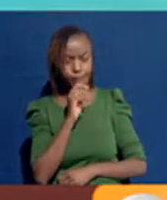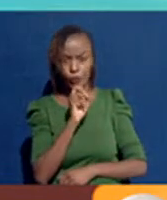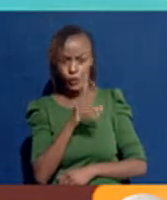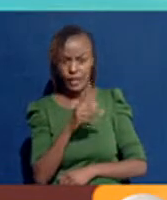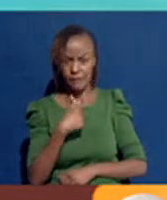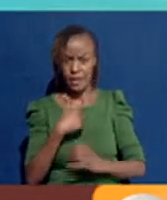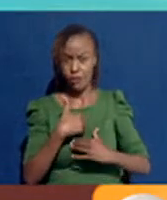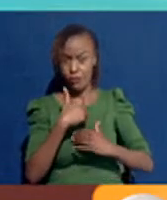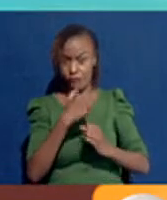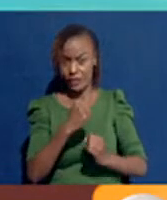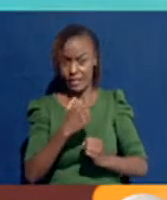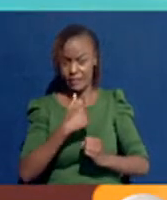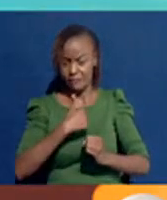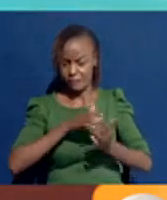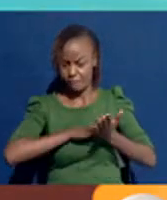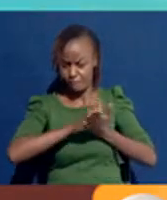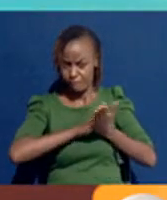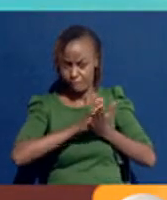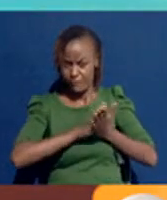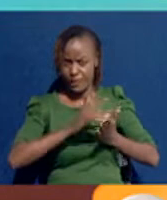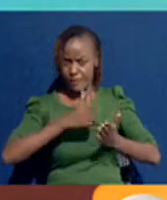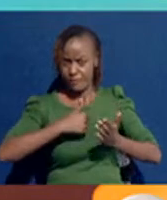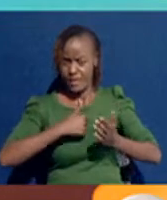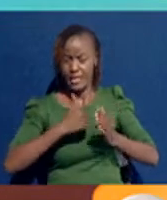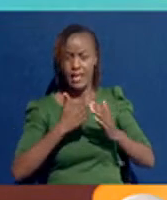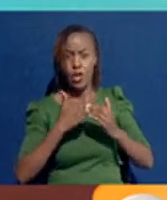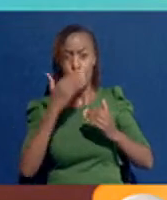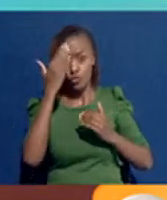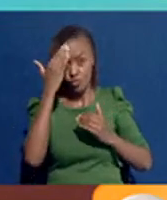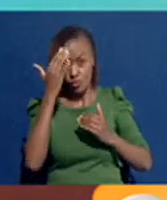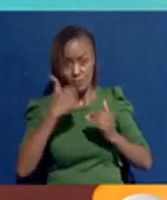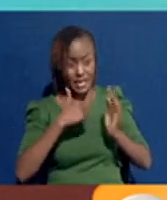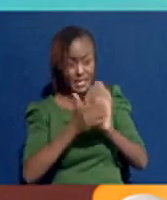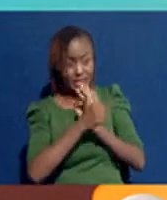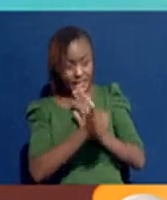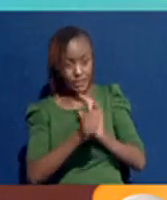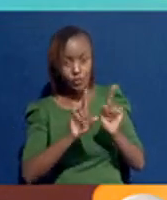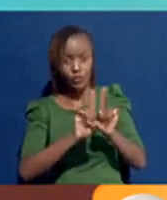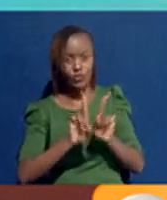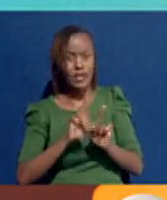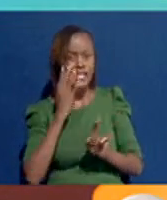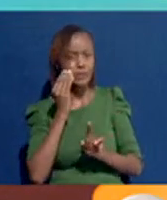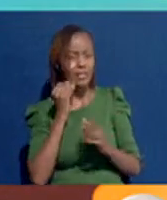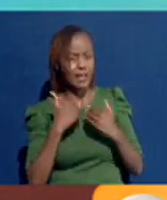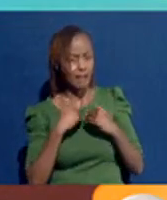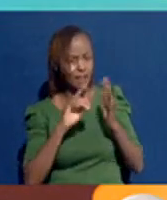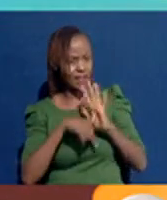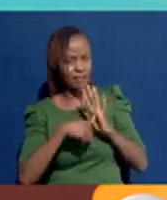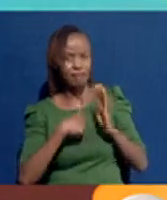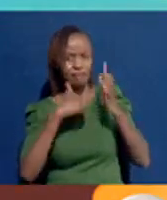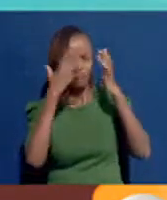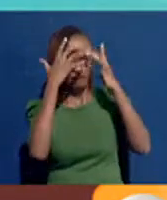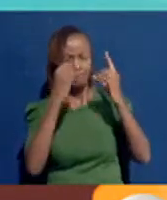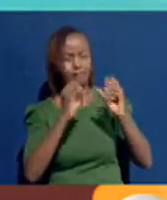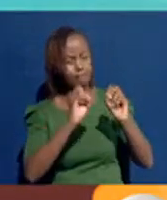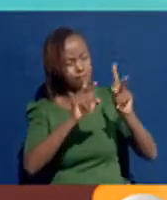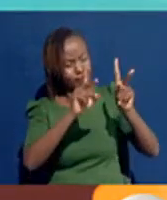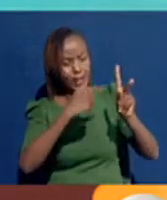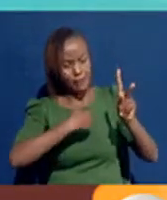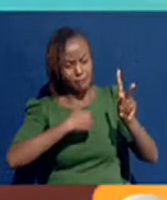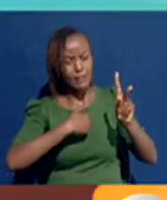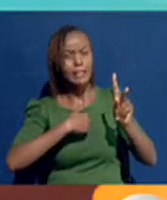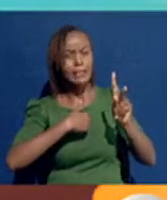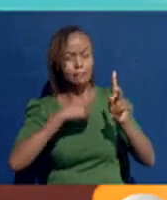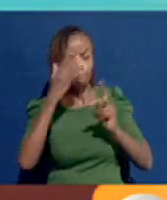competence, I have the drive, had the traits, and I had the experience. So I had to put those knowledge